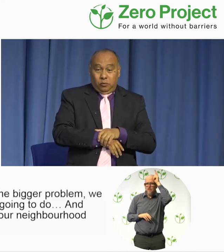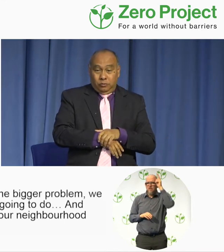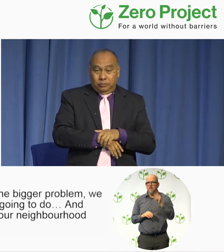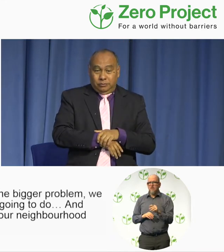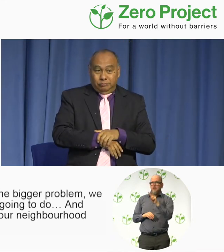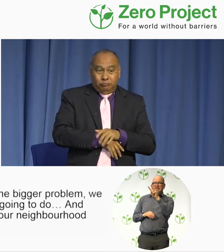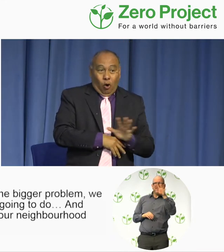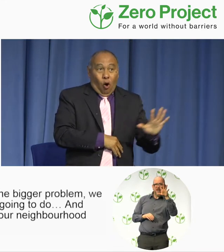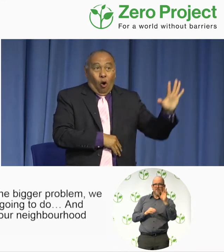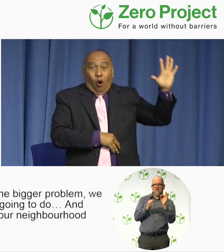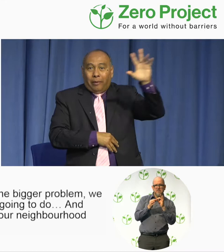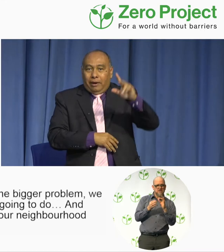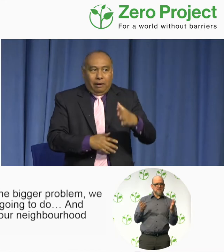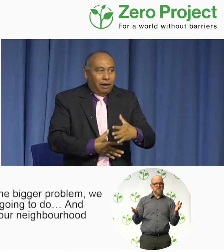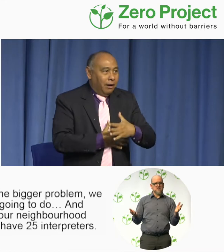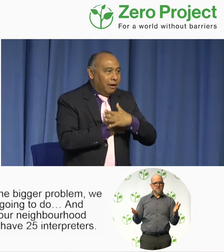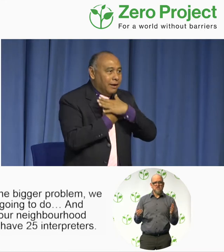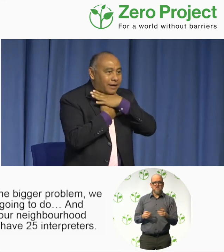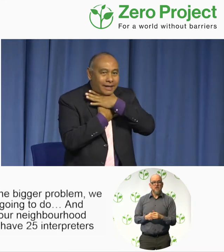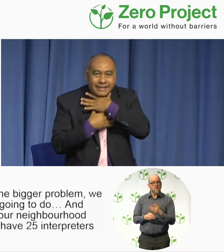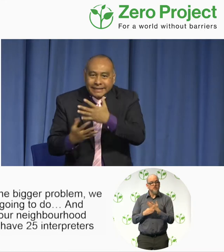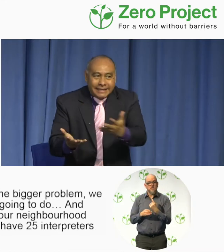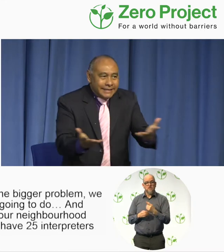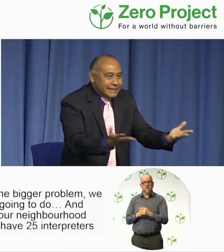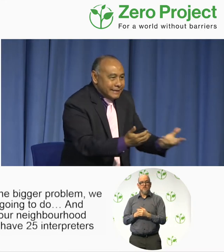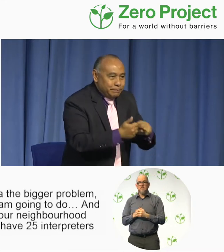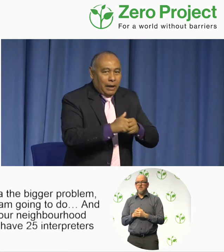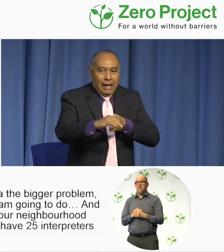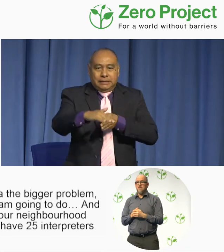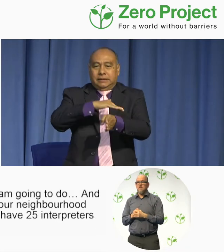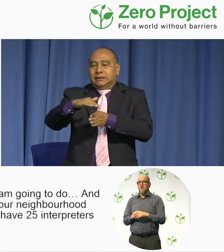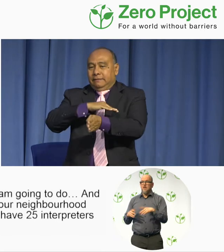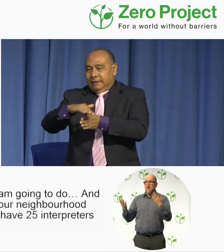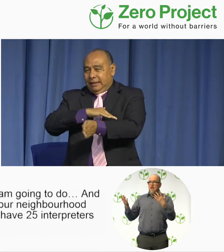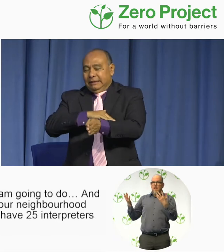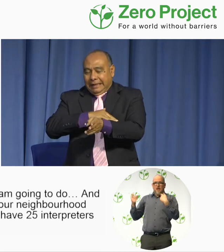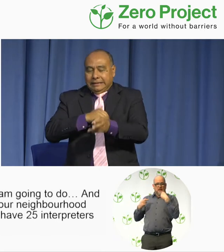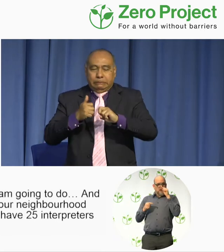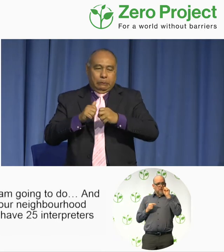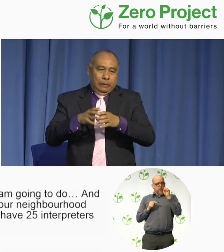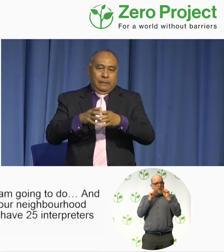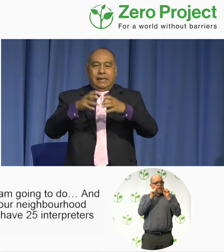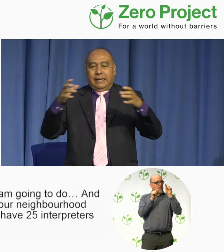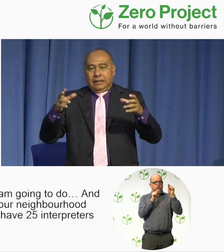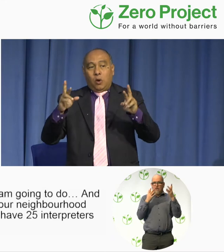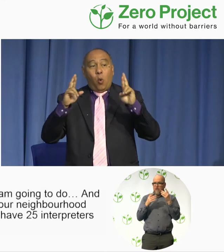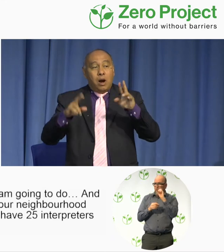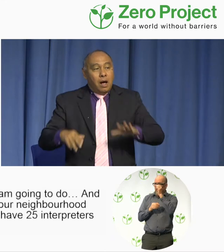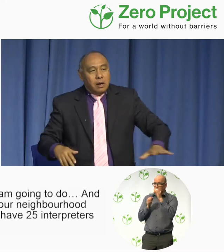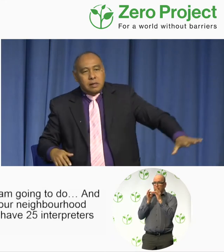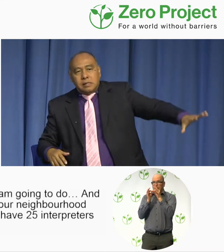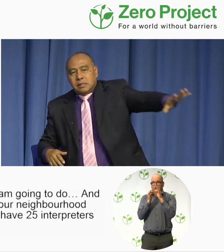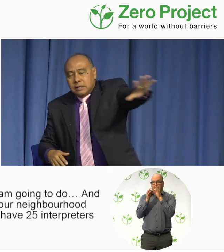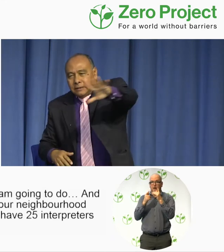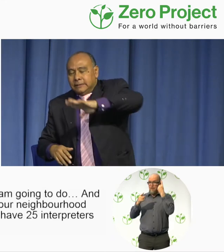they only have 25 interpreters for the whole country. And there is a lack